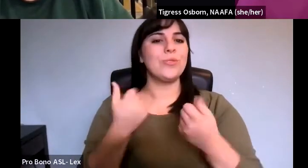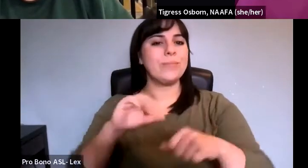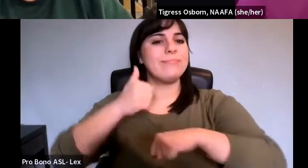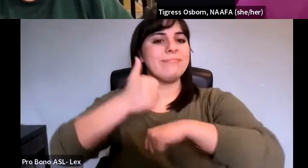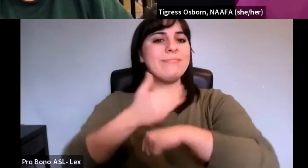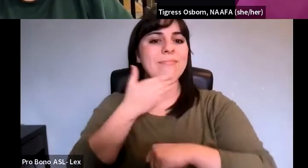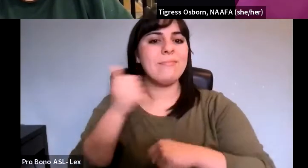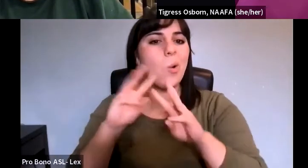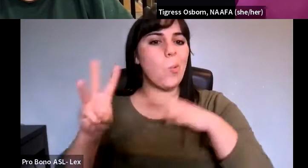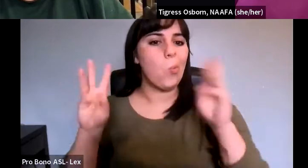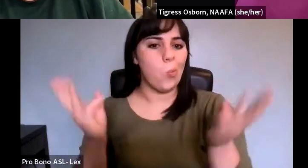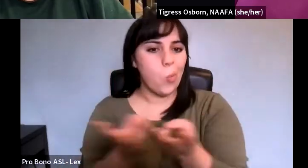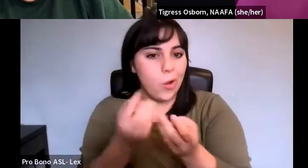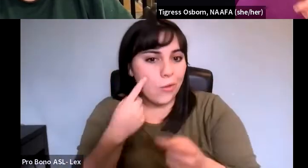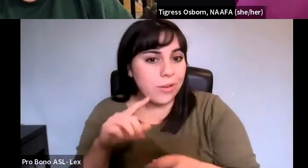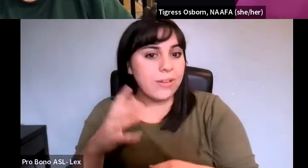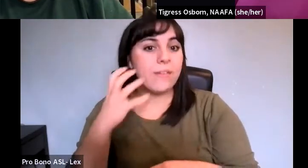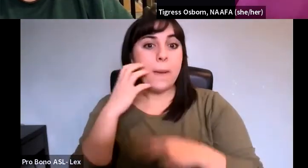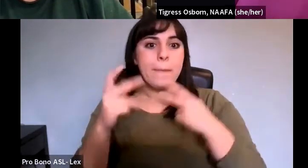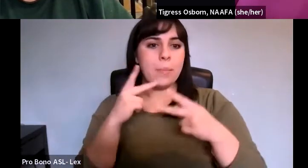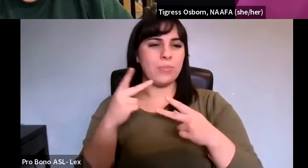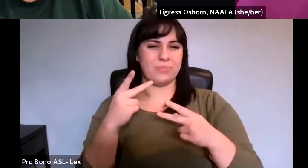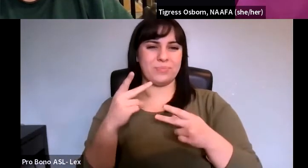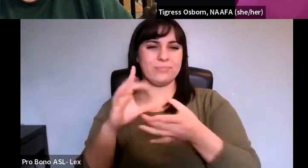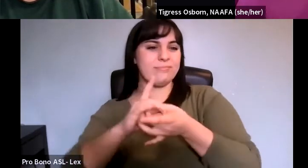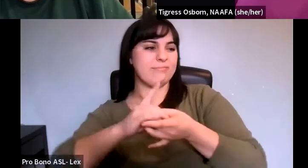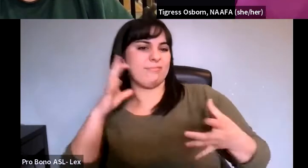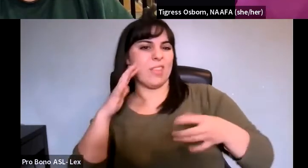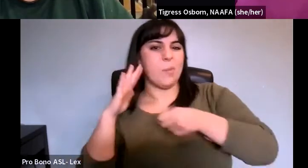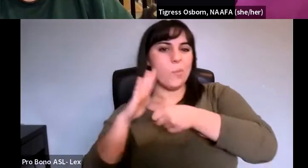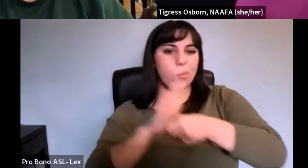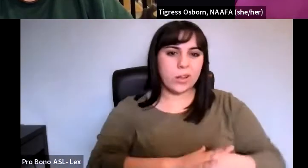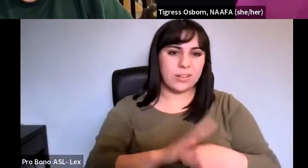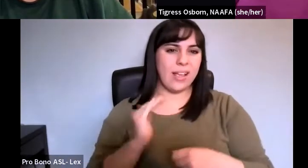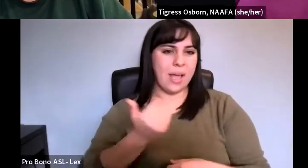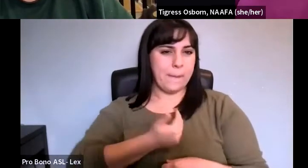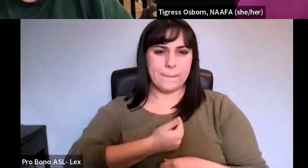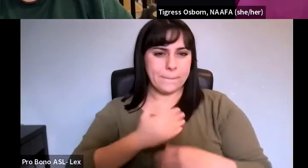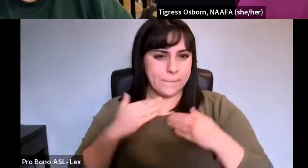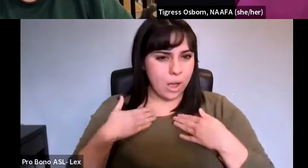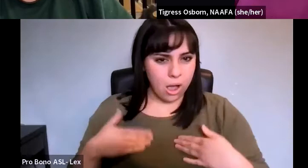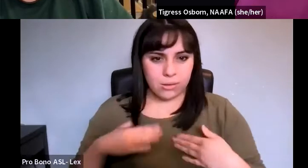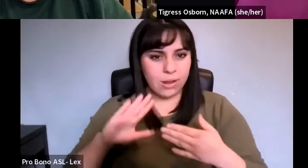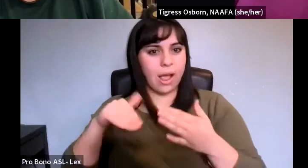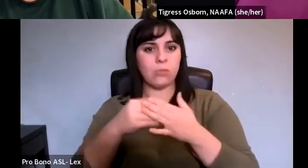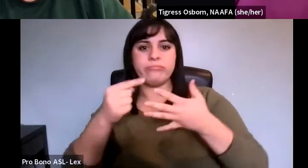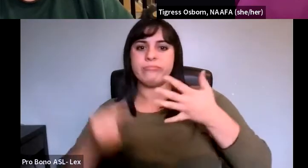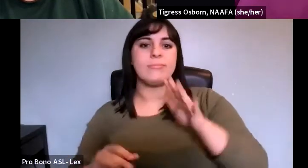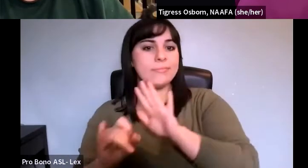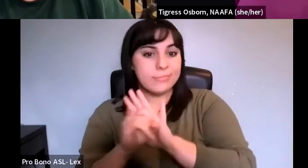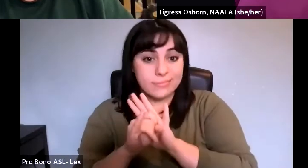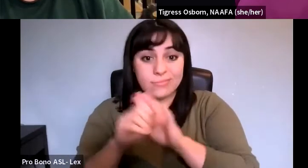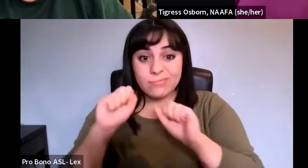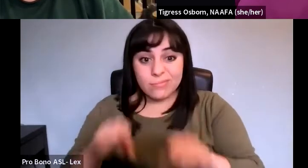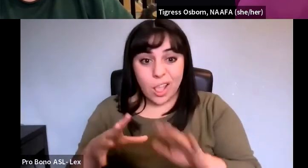people, where fat people are free of all kinds of oppression about our bodies and all of our other identities. You can learn more about